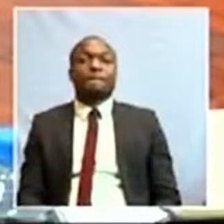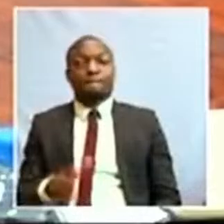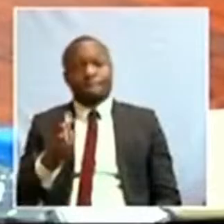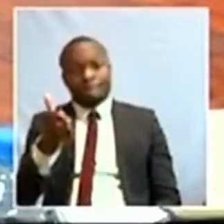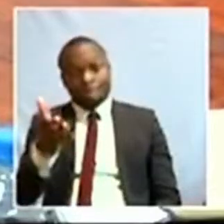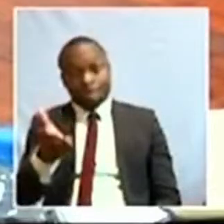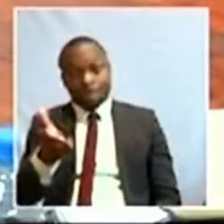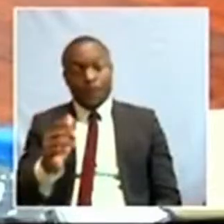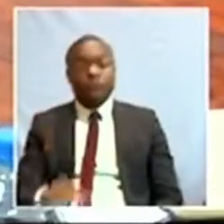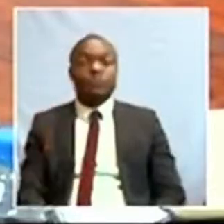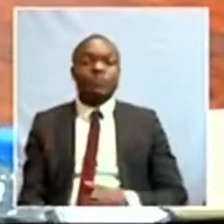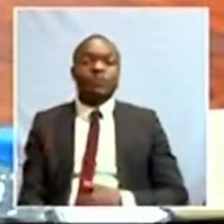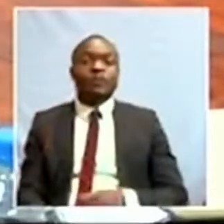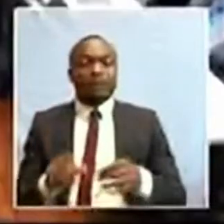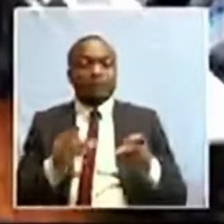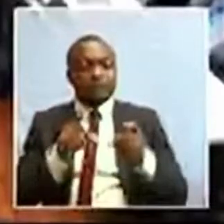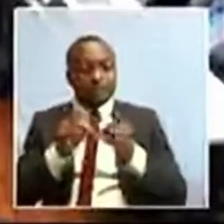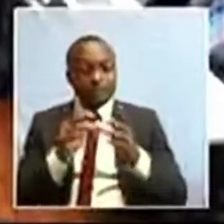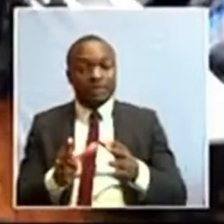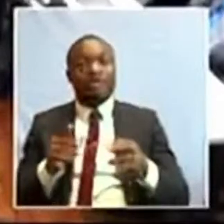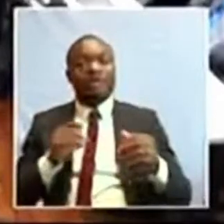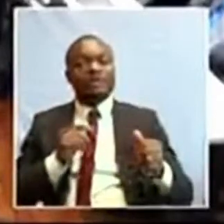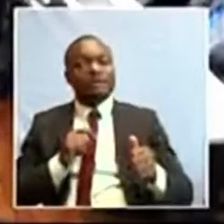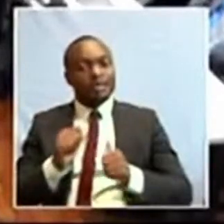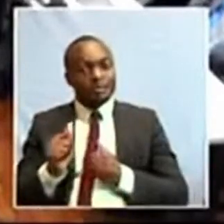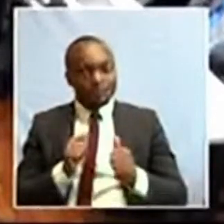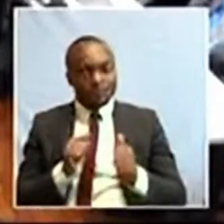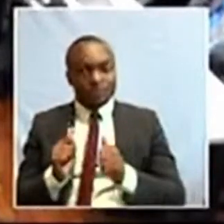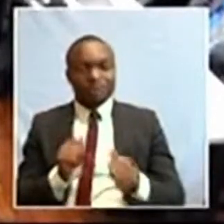Yes, Director Administration.